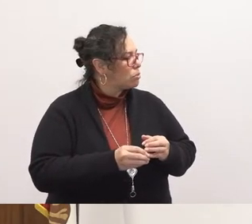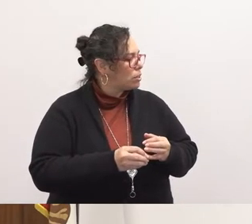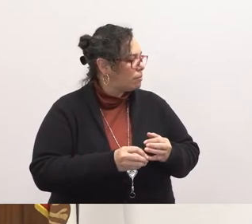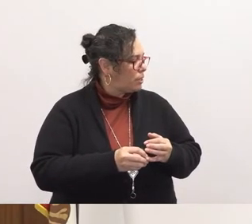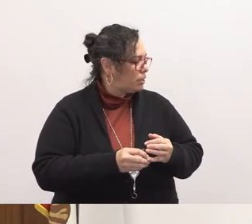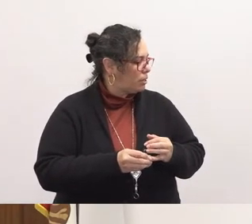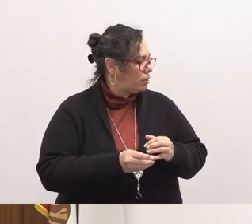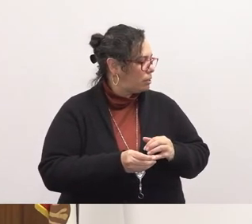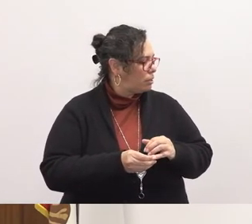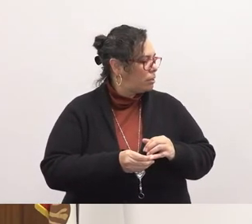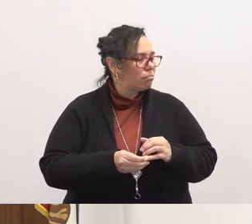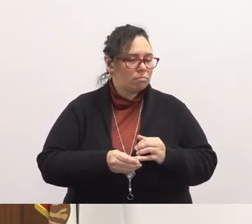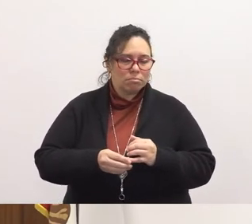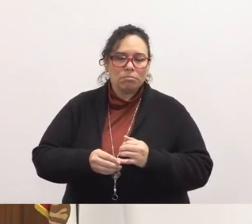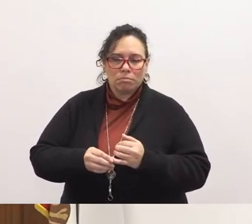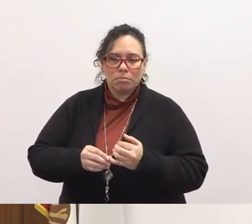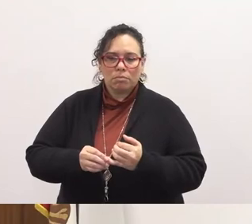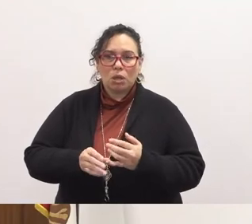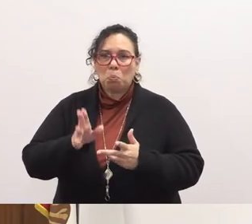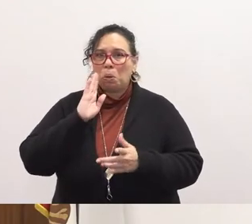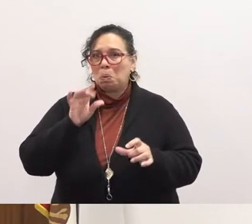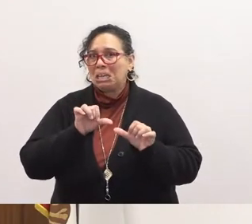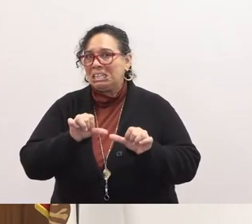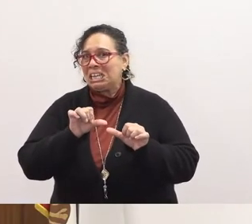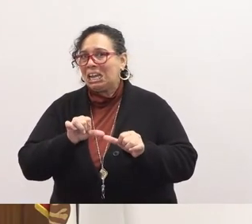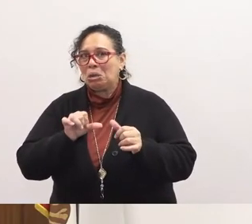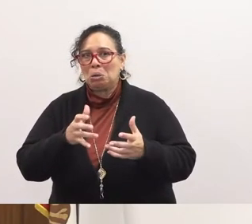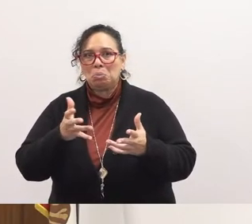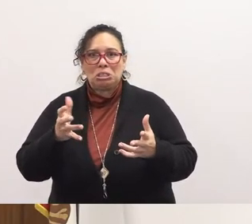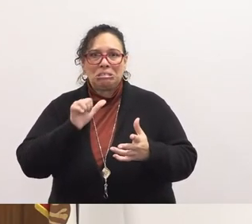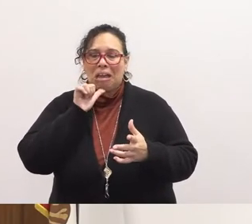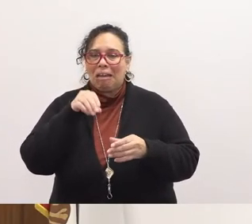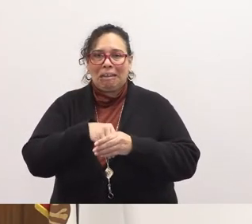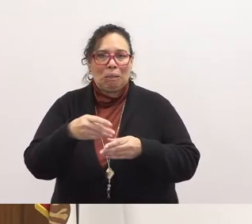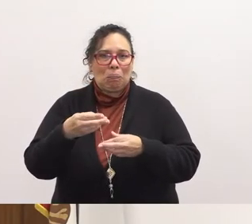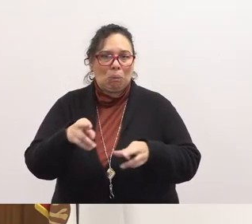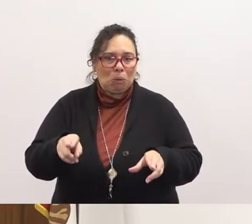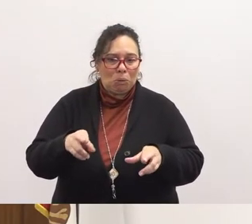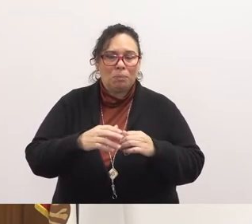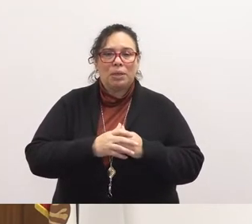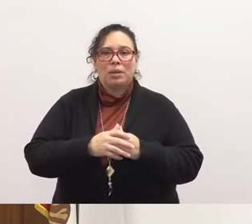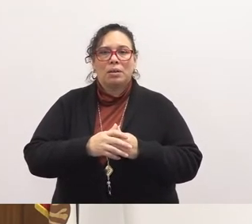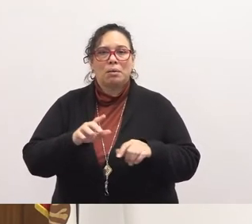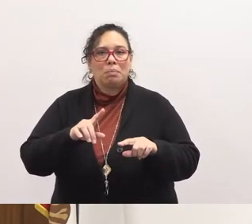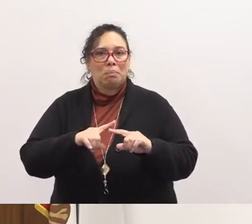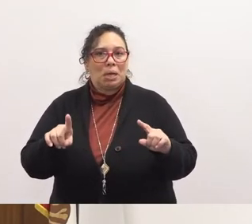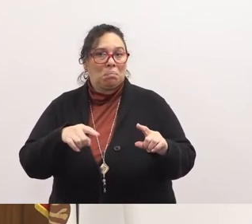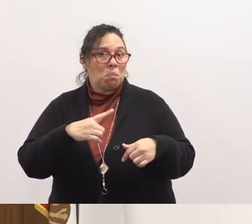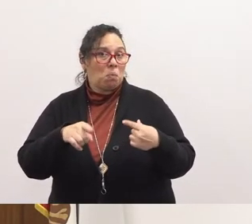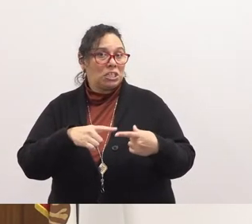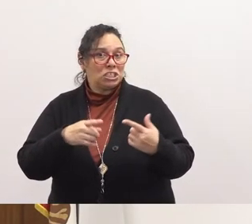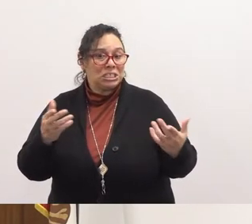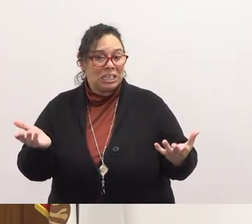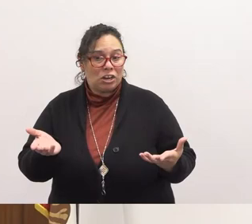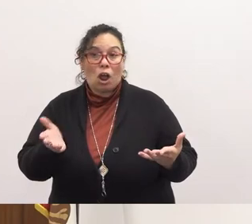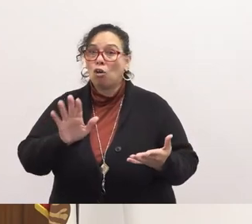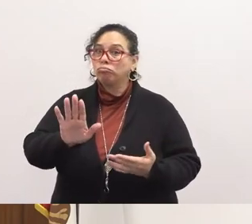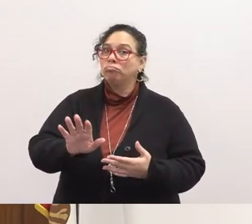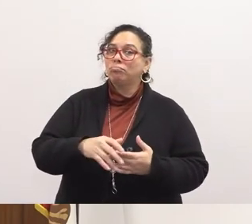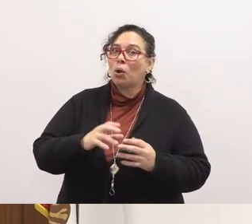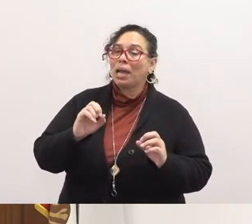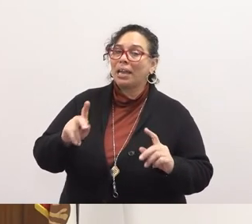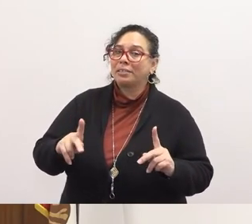Well, we're going to continue because she's not actually in the room. But she is here? Oh,